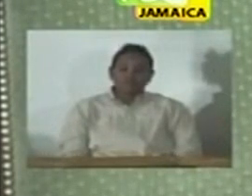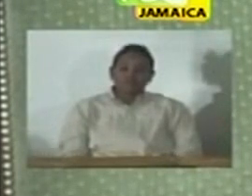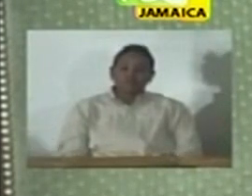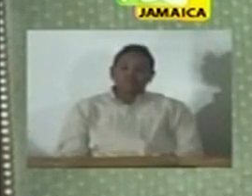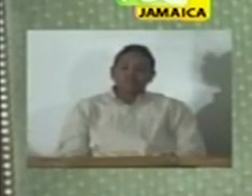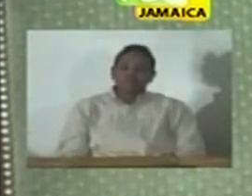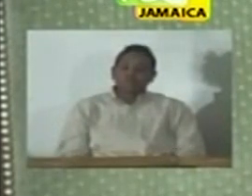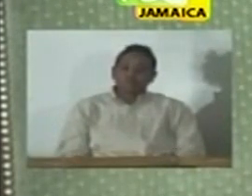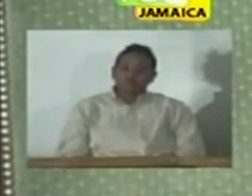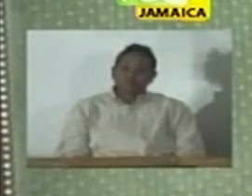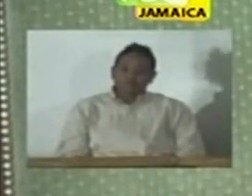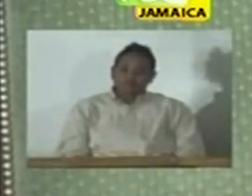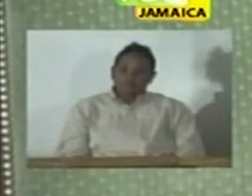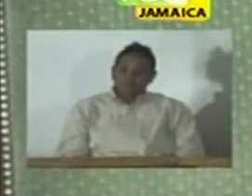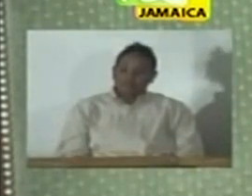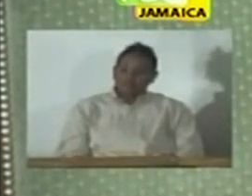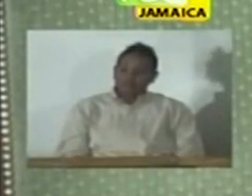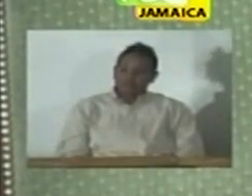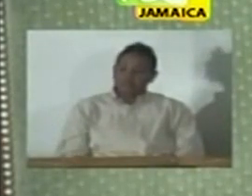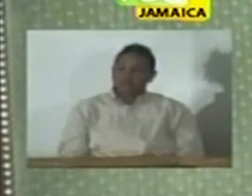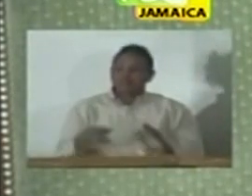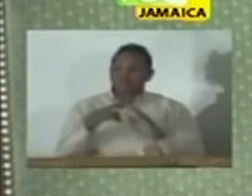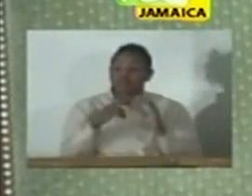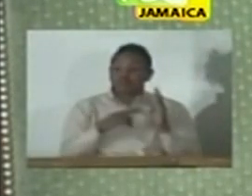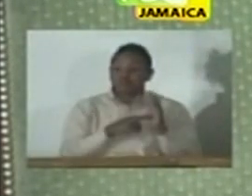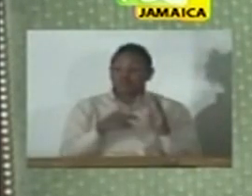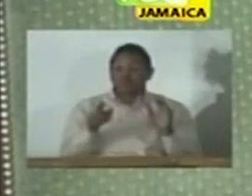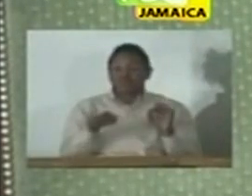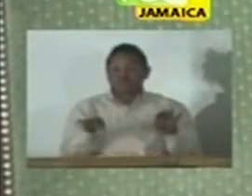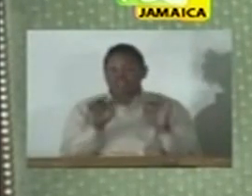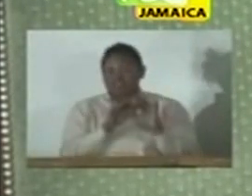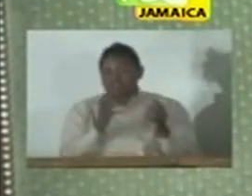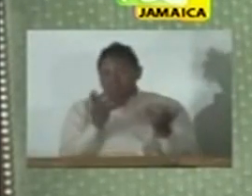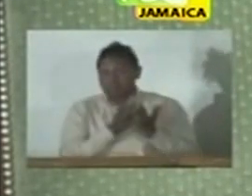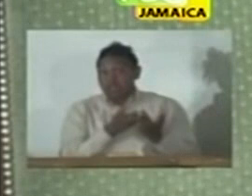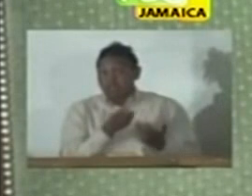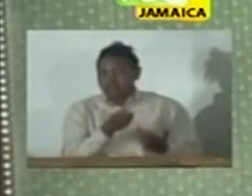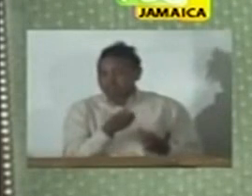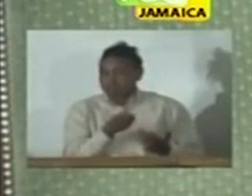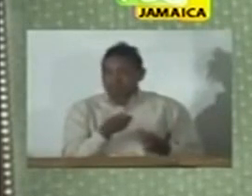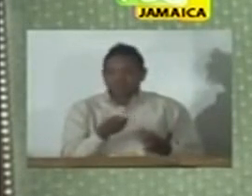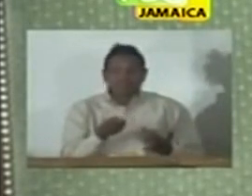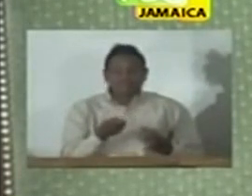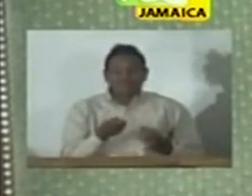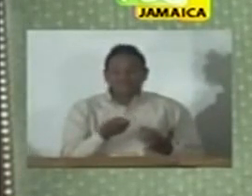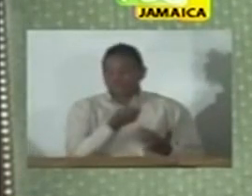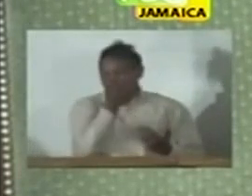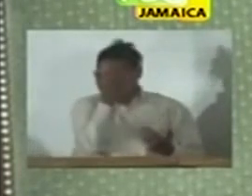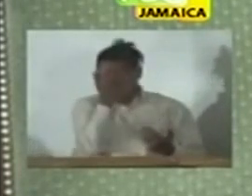Final. The point of order being raised is the question of relevance, which Senator Brown is well aware of.